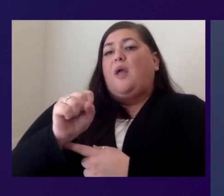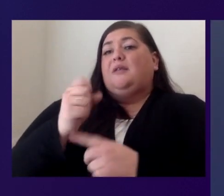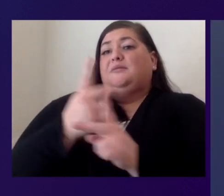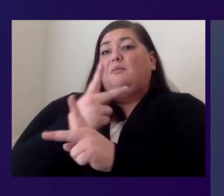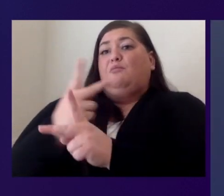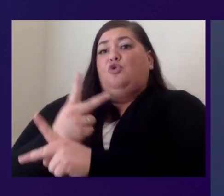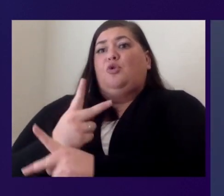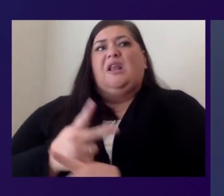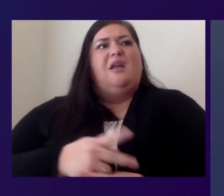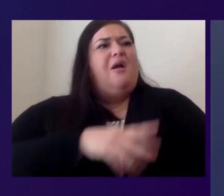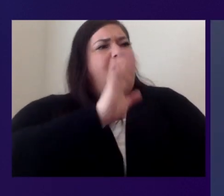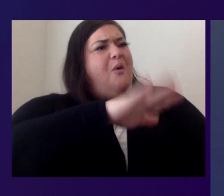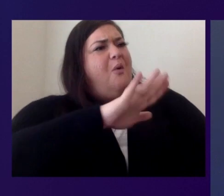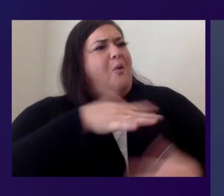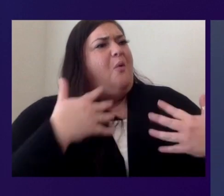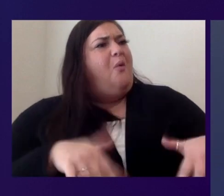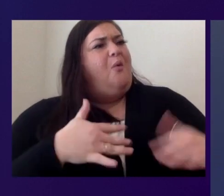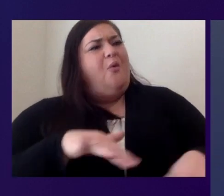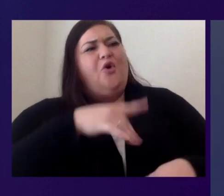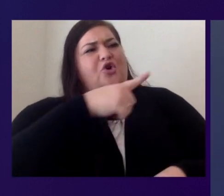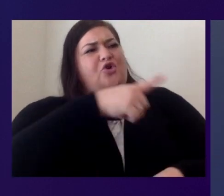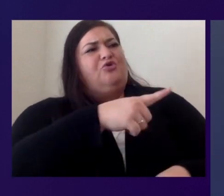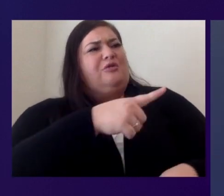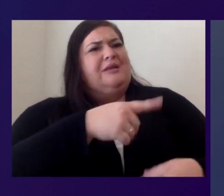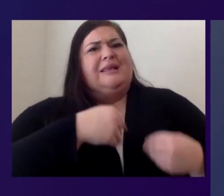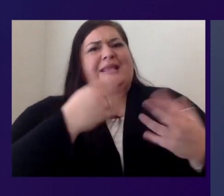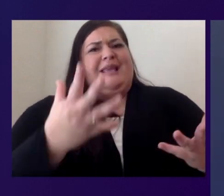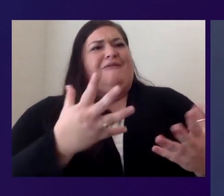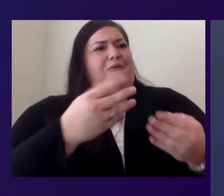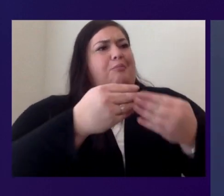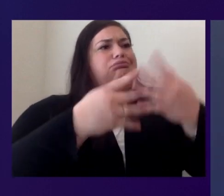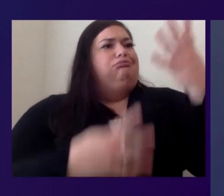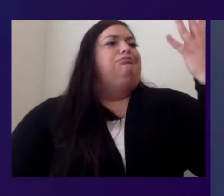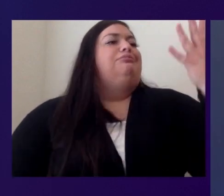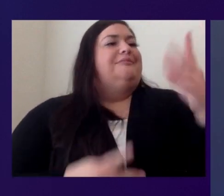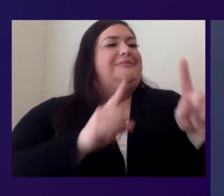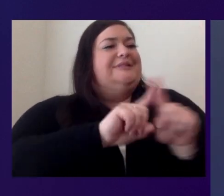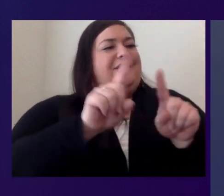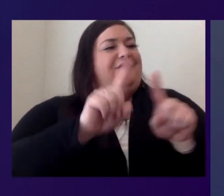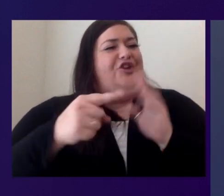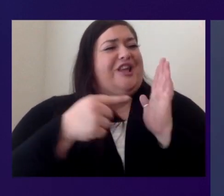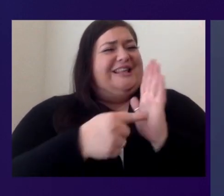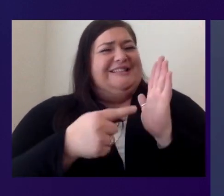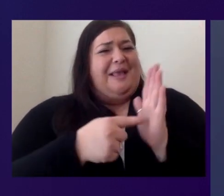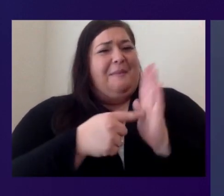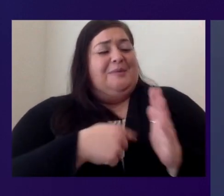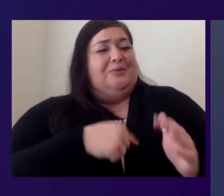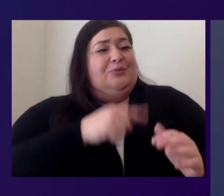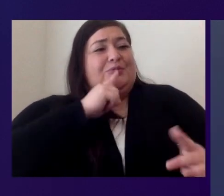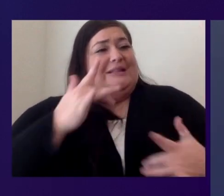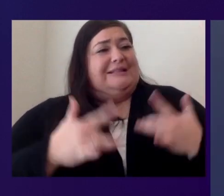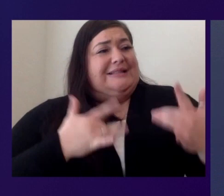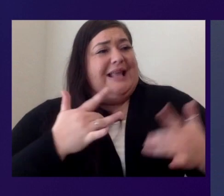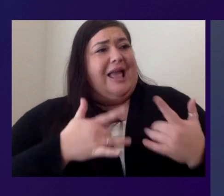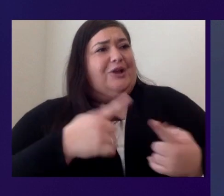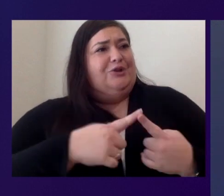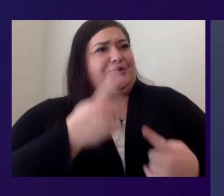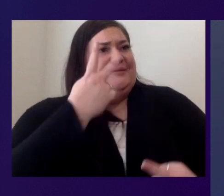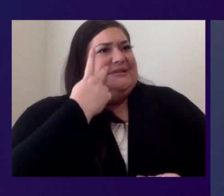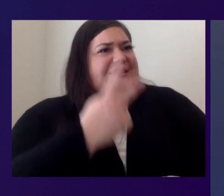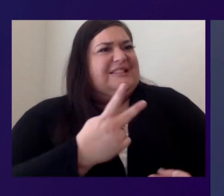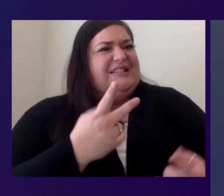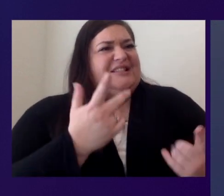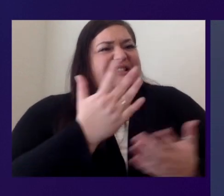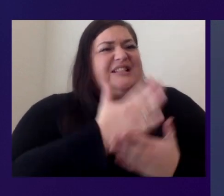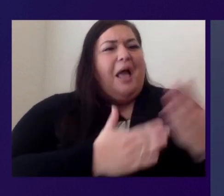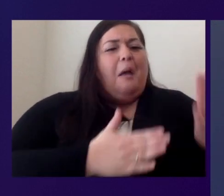just kind of gave a large gambit of examples from easy examples to maybe more complex things. So I'm